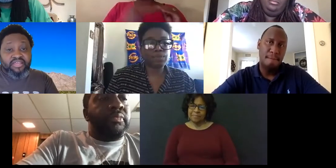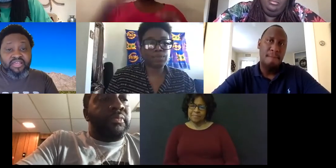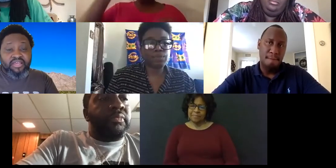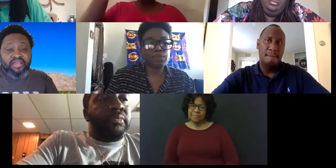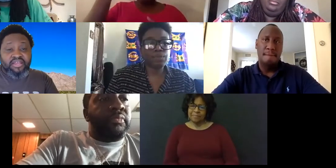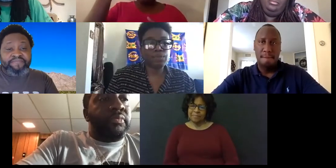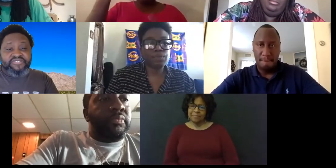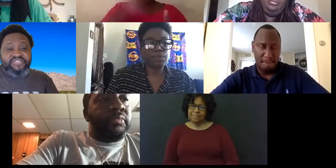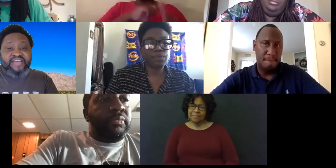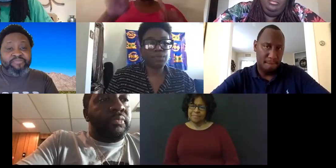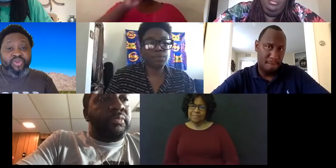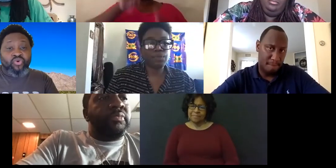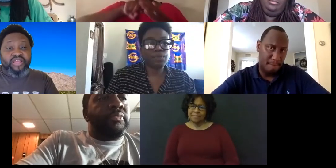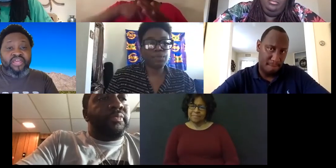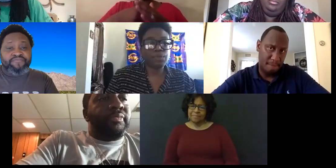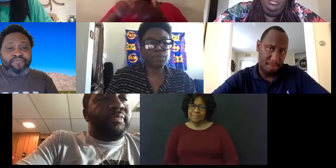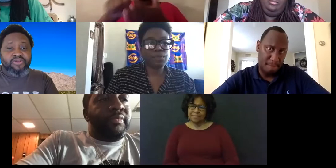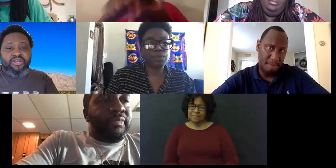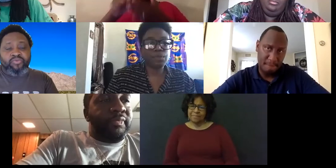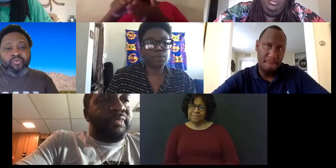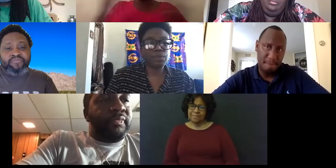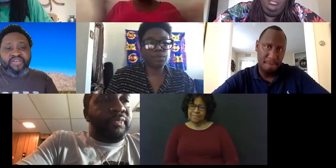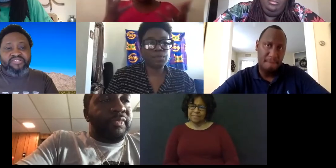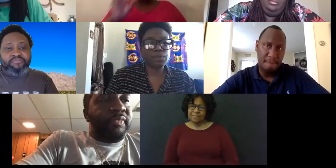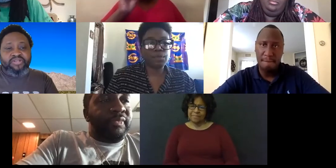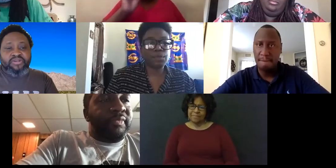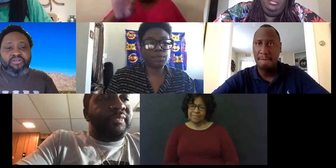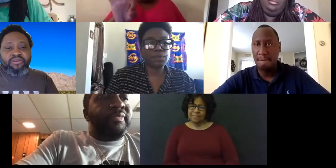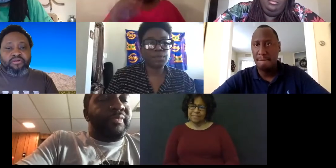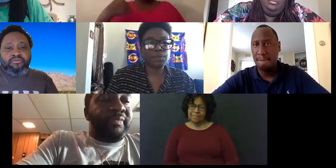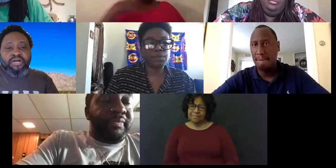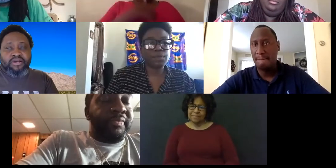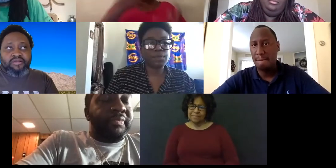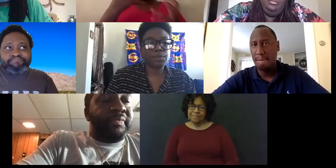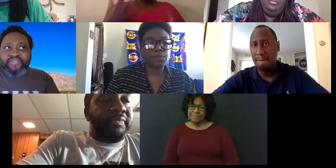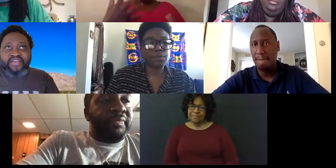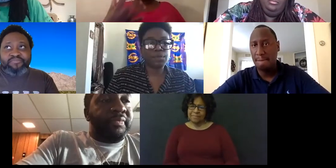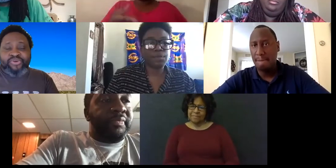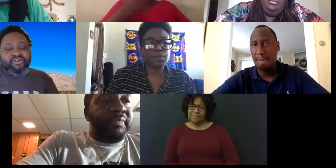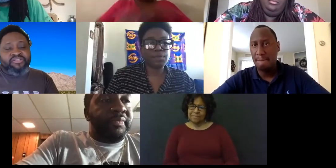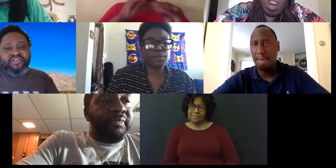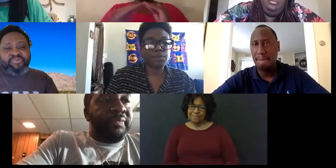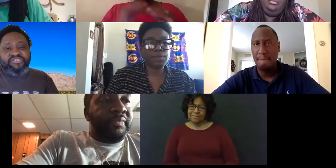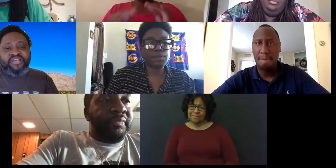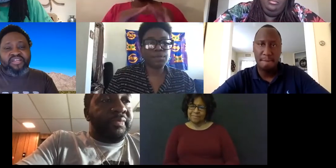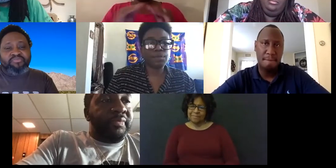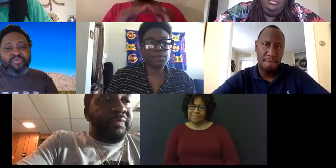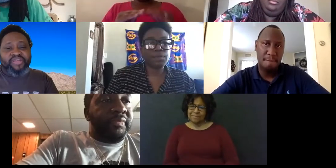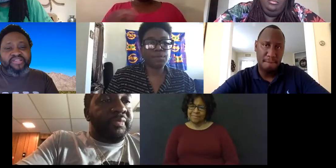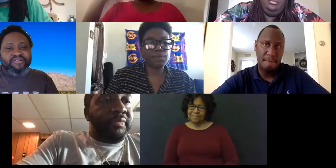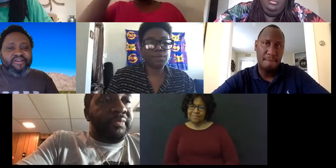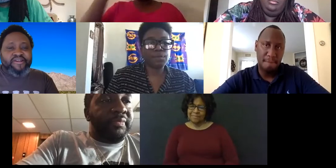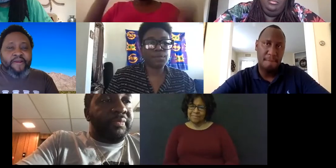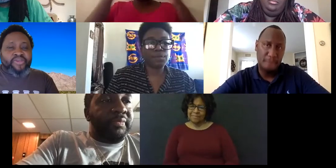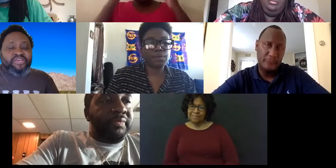the key and the emphasis has to be on if we want to fix them. You know, case in point, there are a ton of bridges that need to be